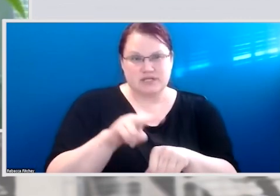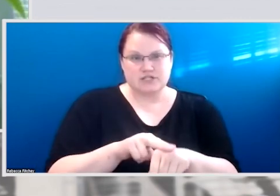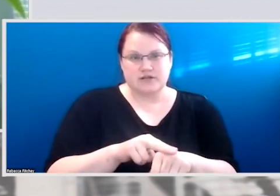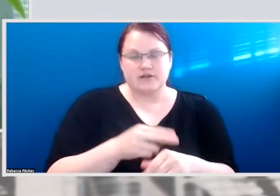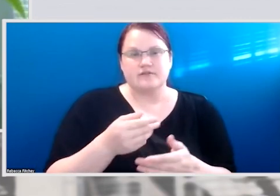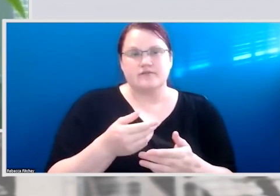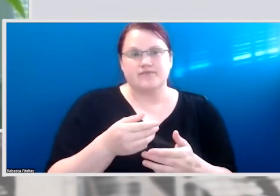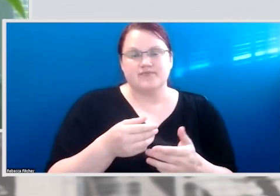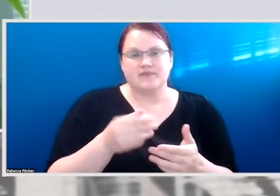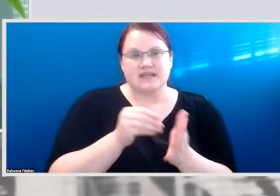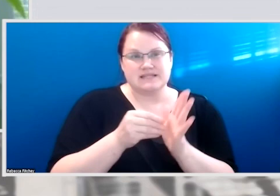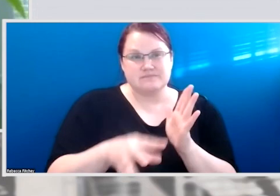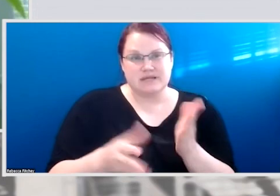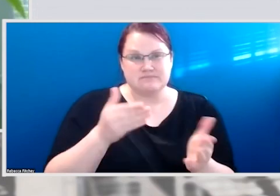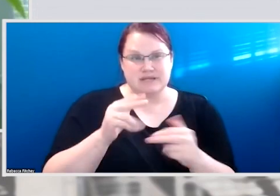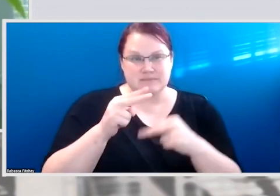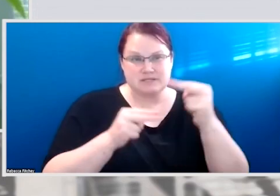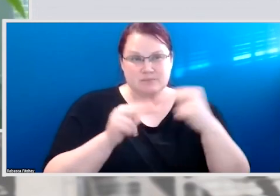expense it may take to build it.